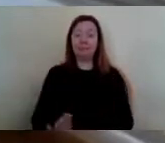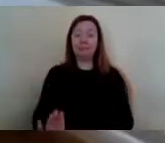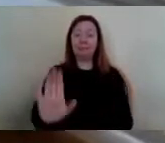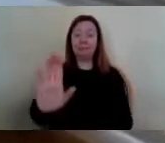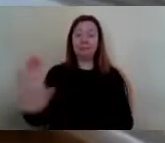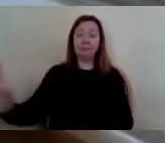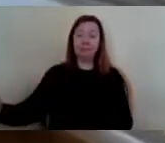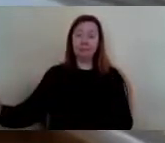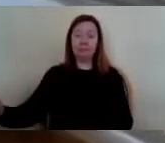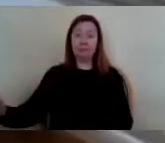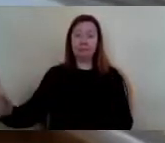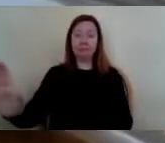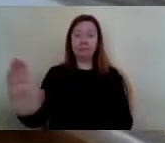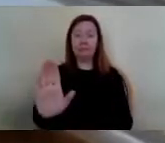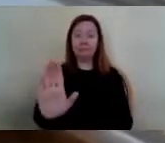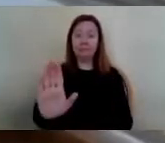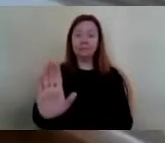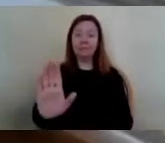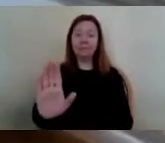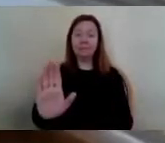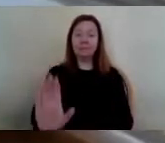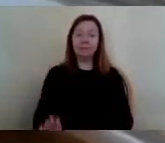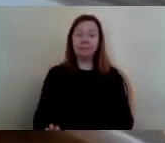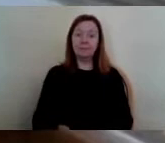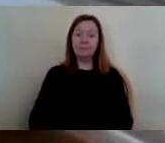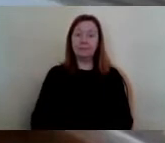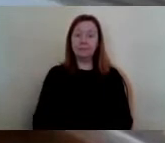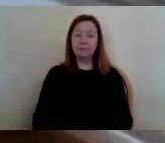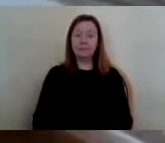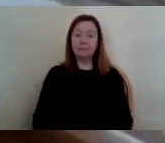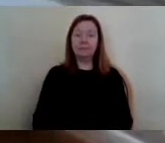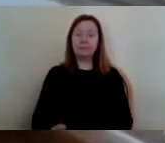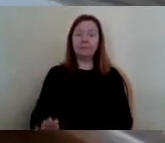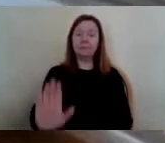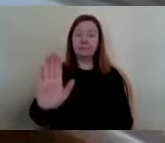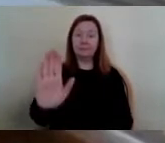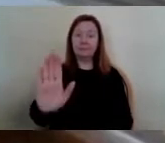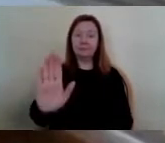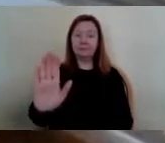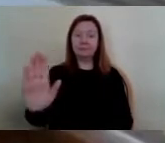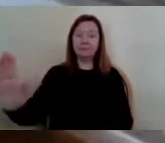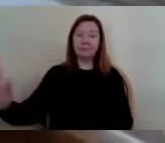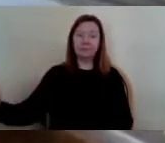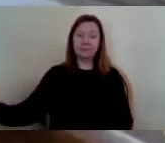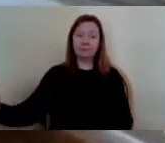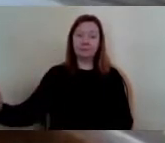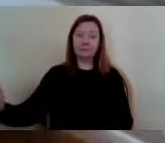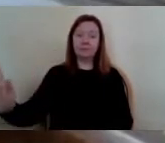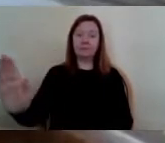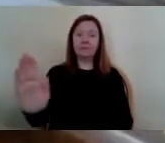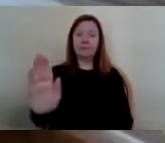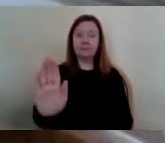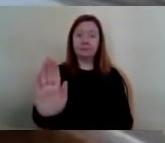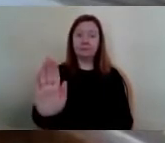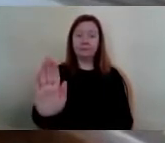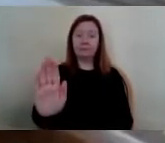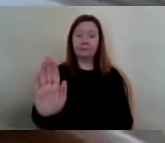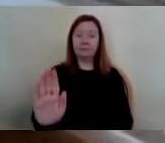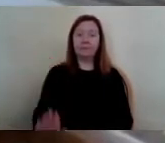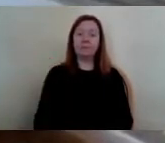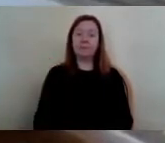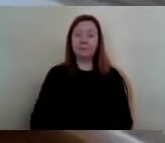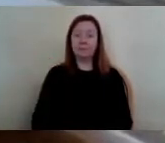up and out and in and down. Again, up, out,